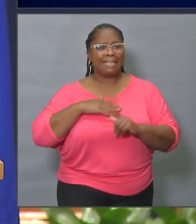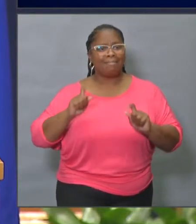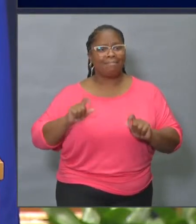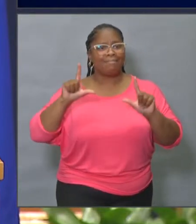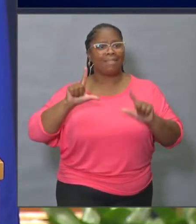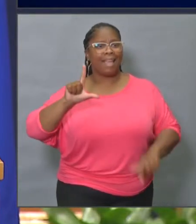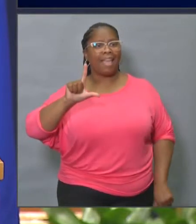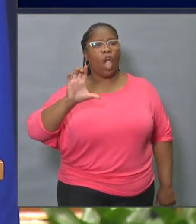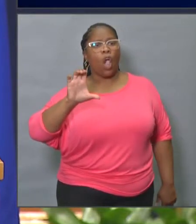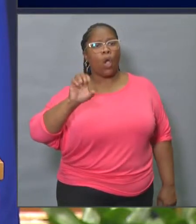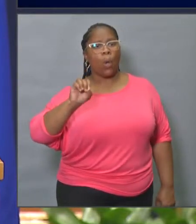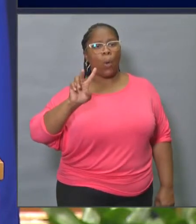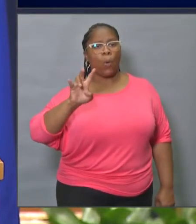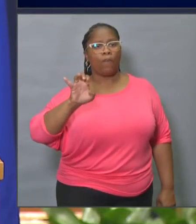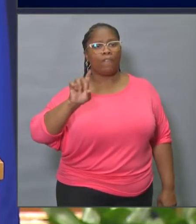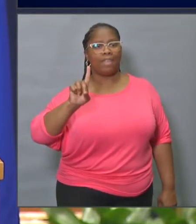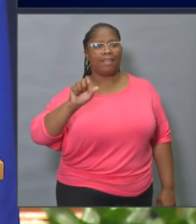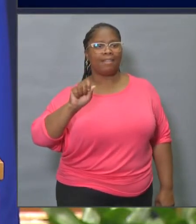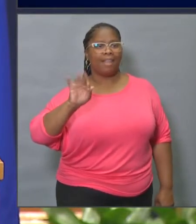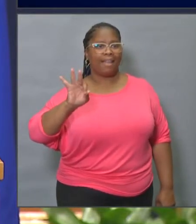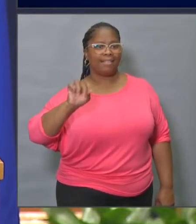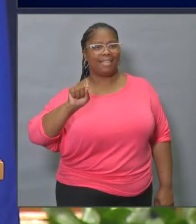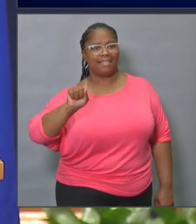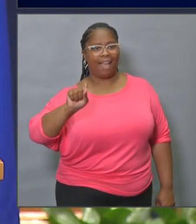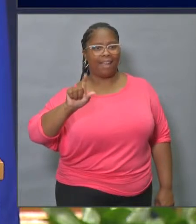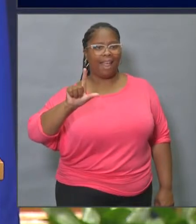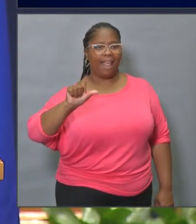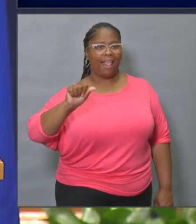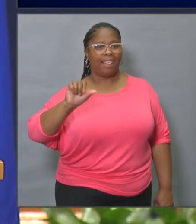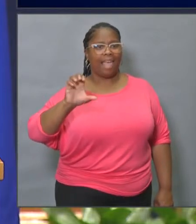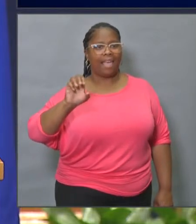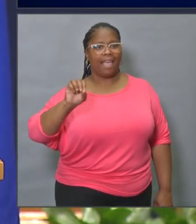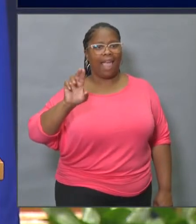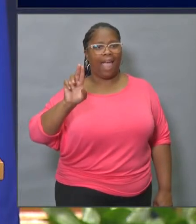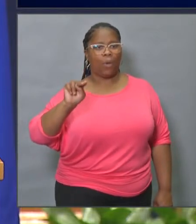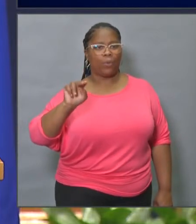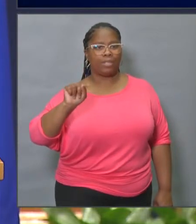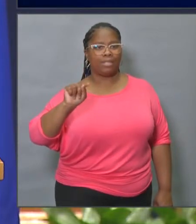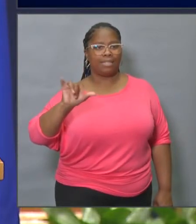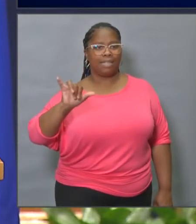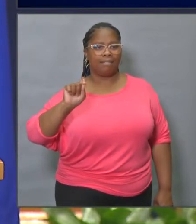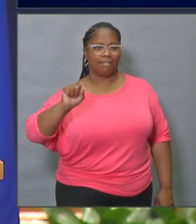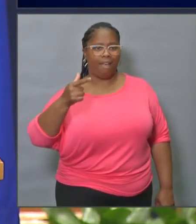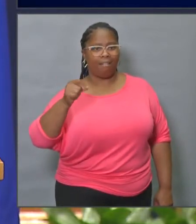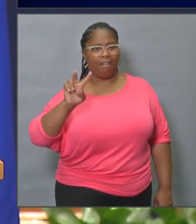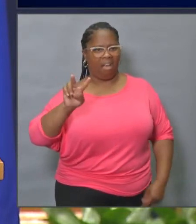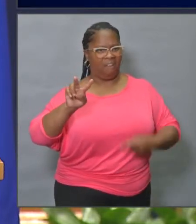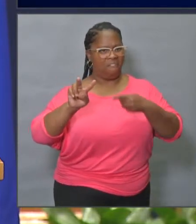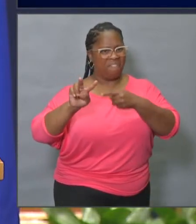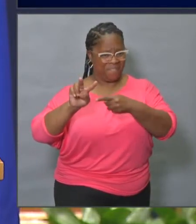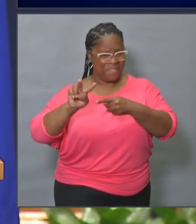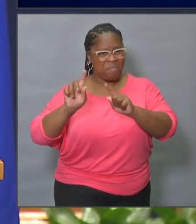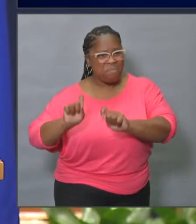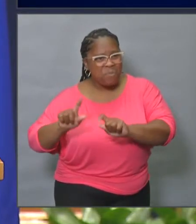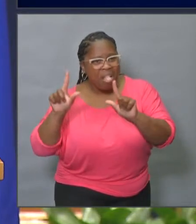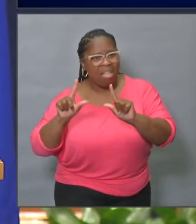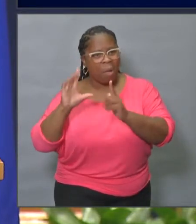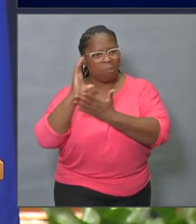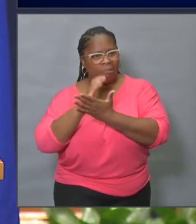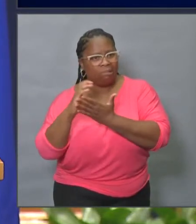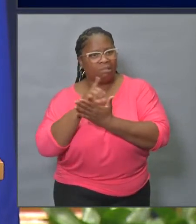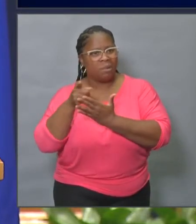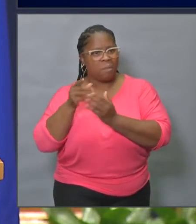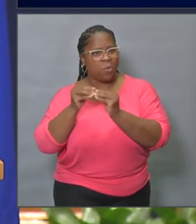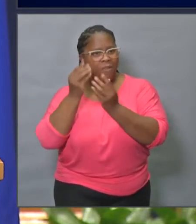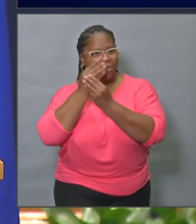covid19.lacounty.gov website for more information. The very real impact of the injustices plays out every day with the news